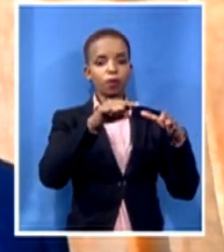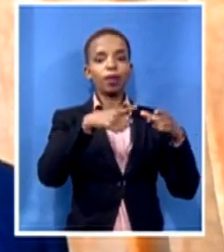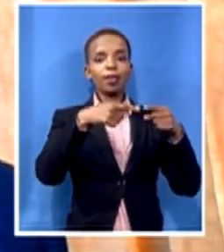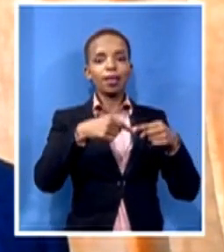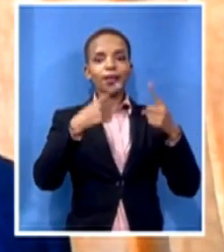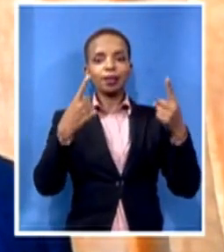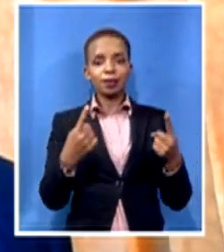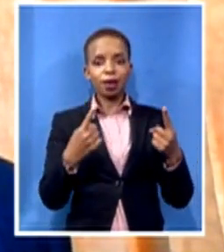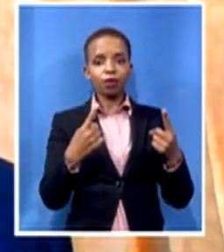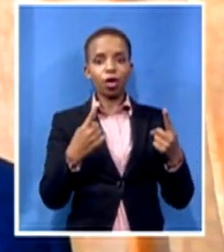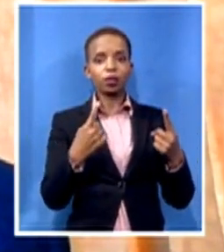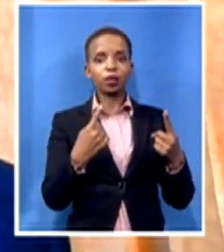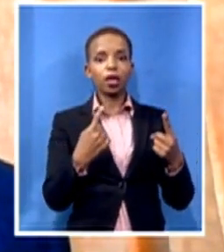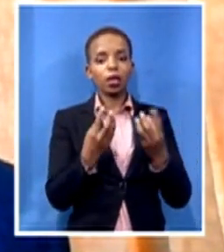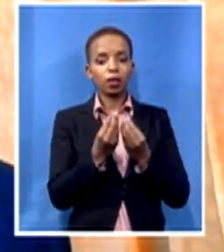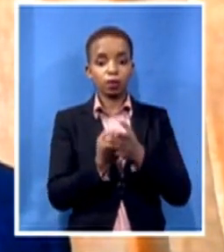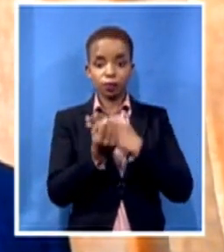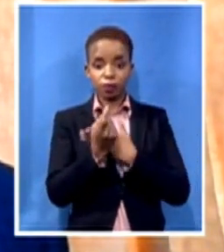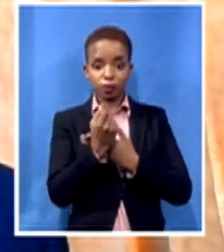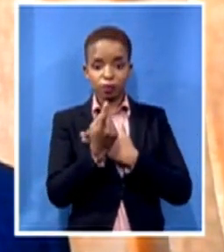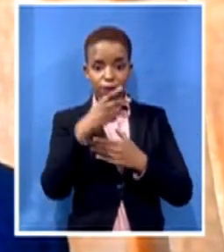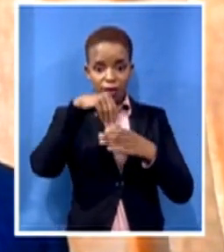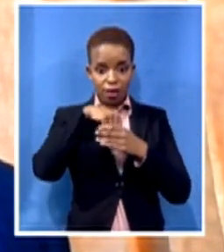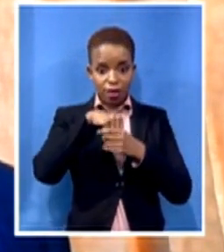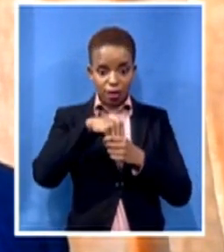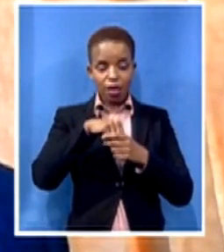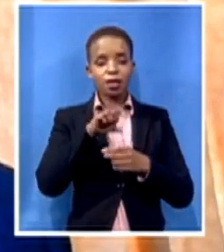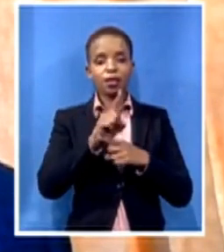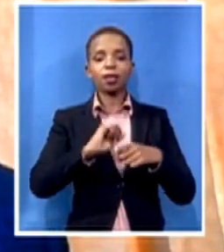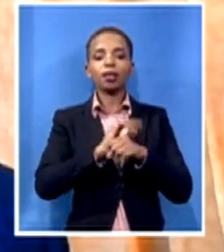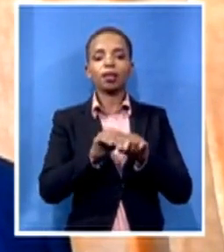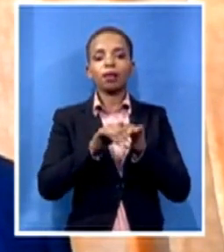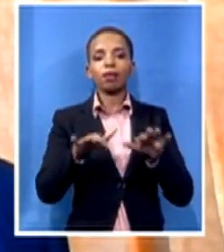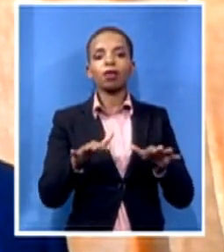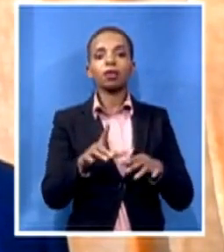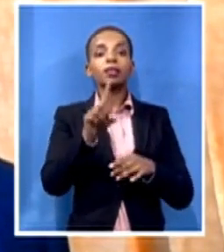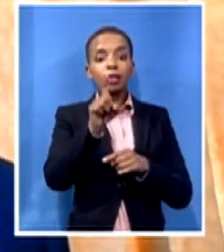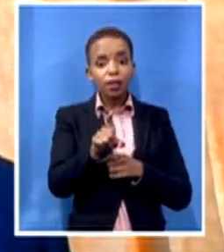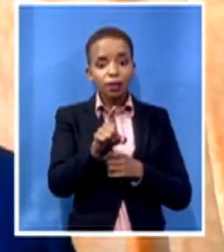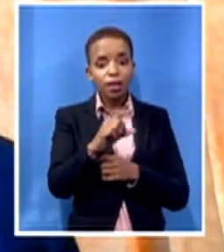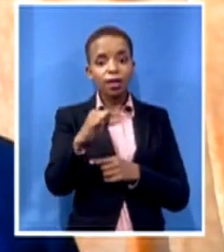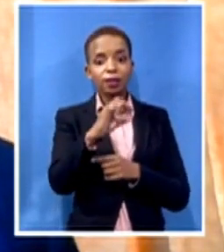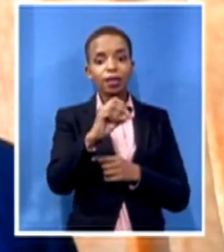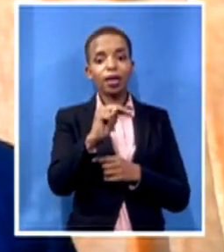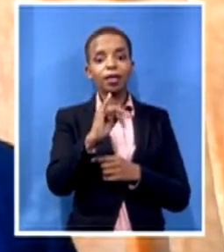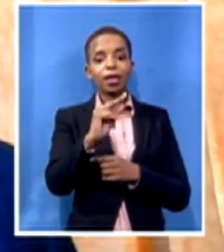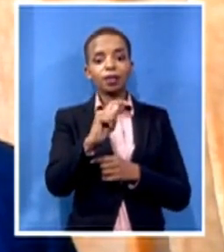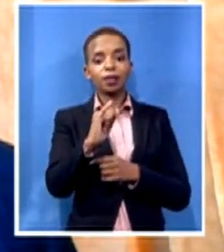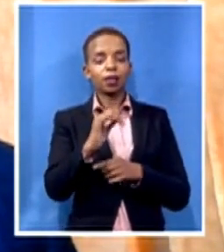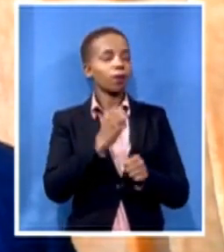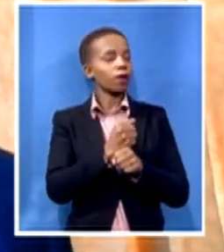world, the genetic makeup will never be homogeneous. But that is not